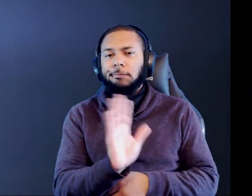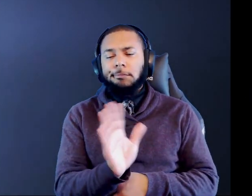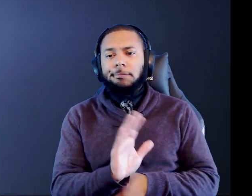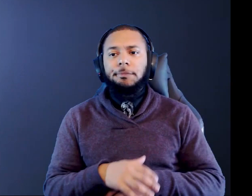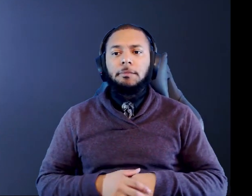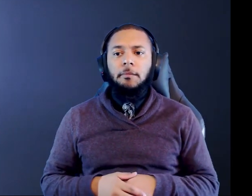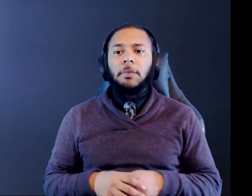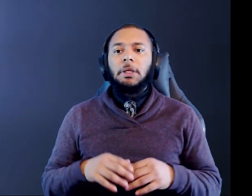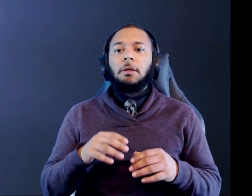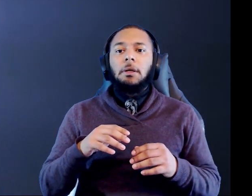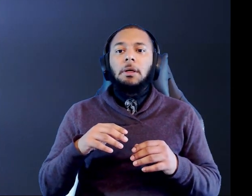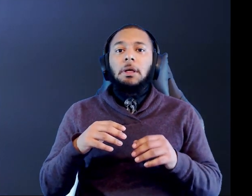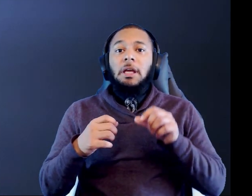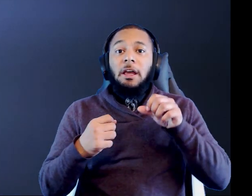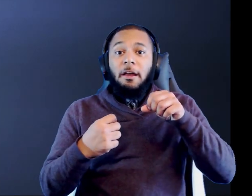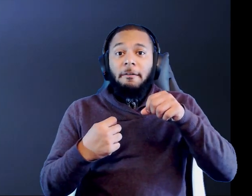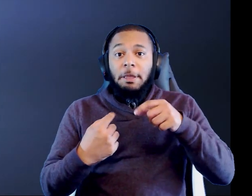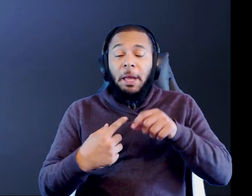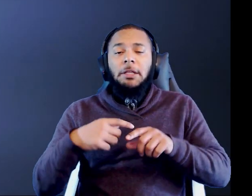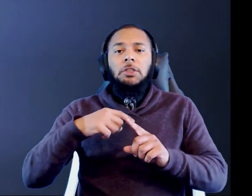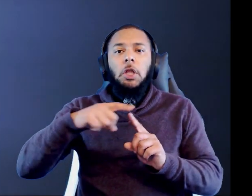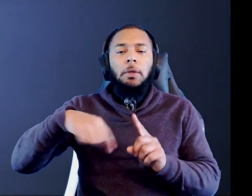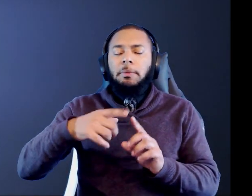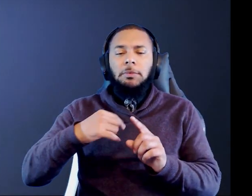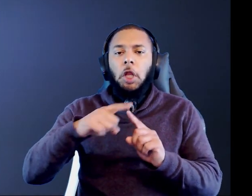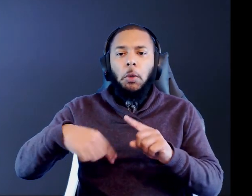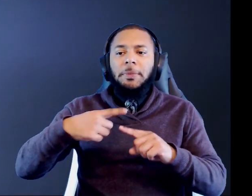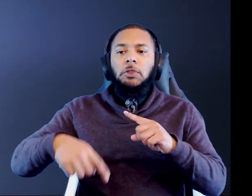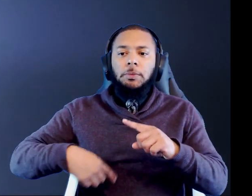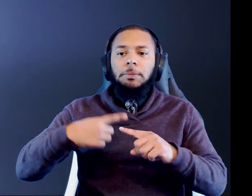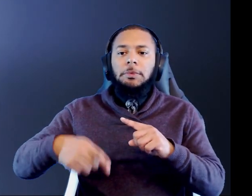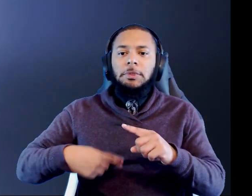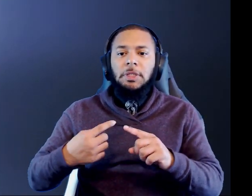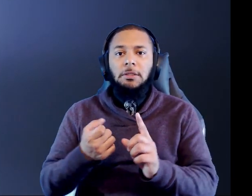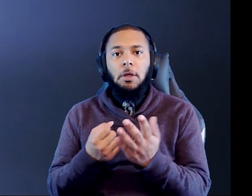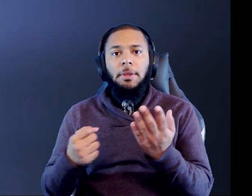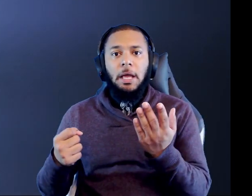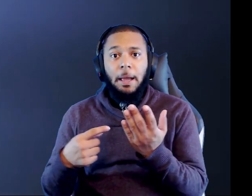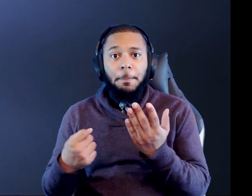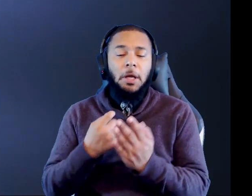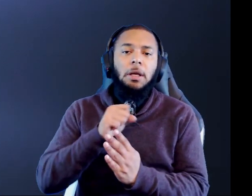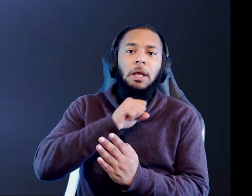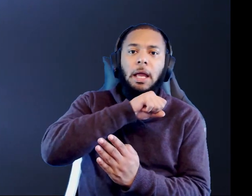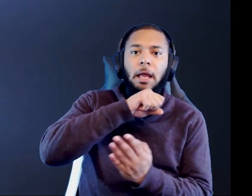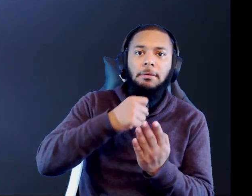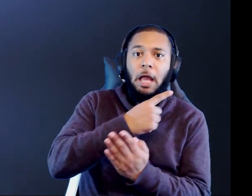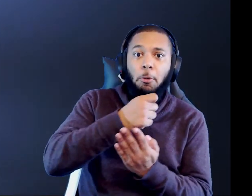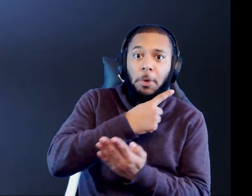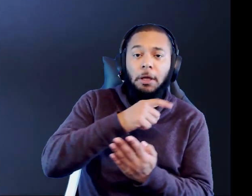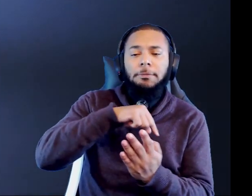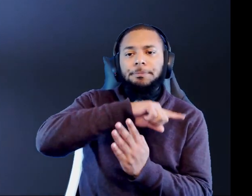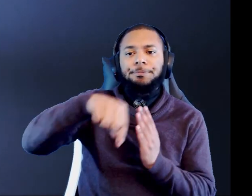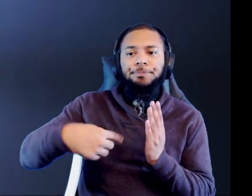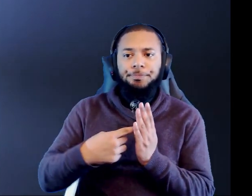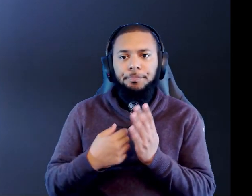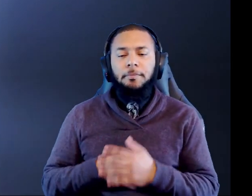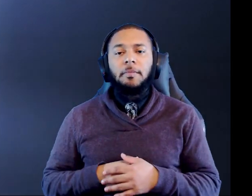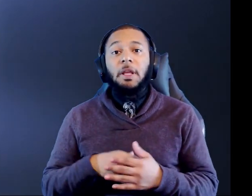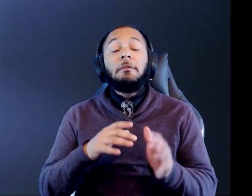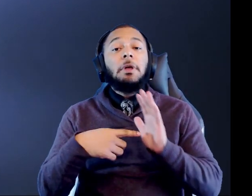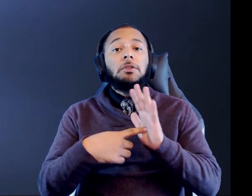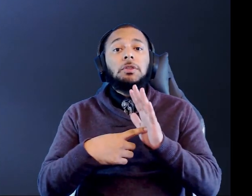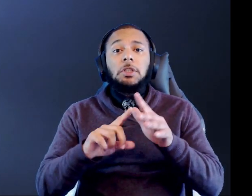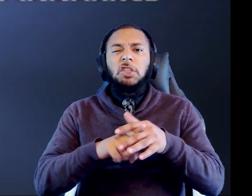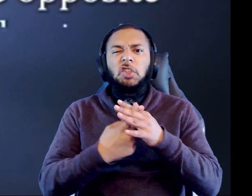circular process in which a system's output serves as an input to that same system. Let's talk about negative feedback loops. A